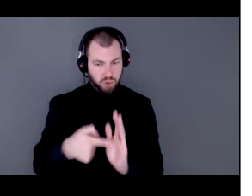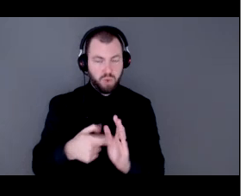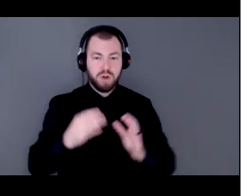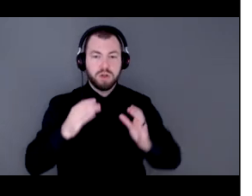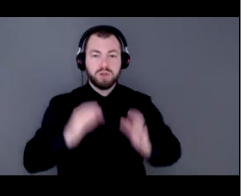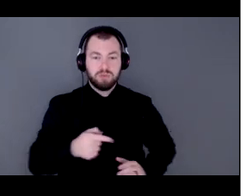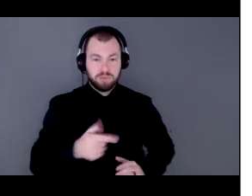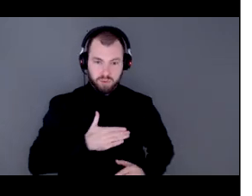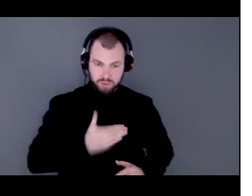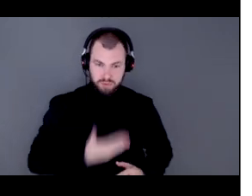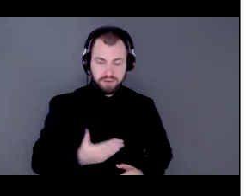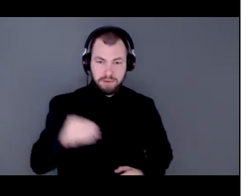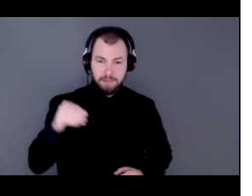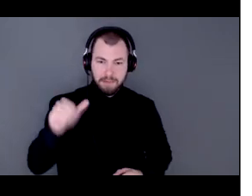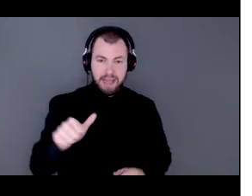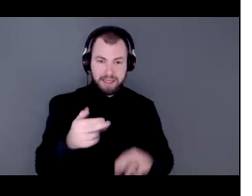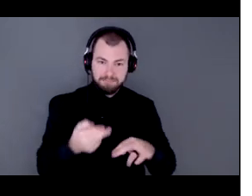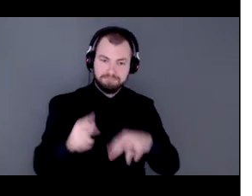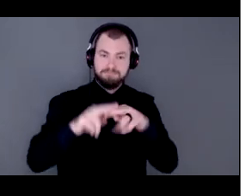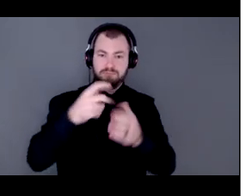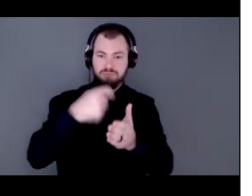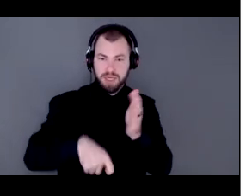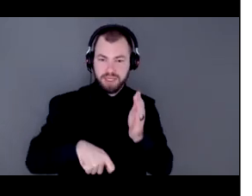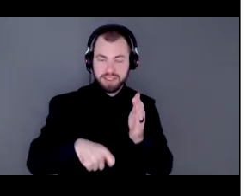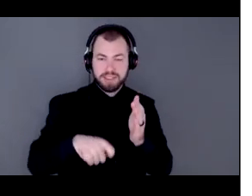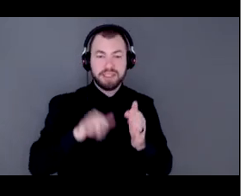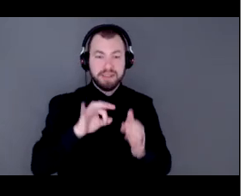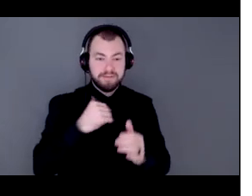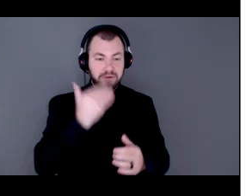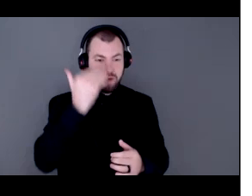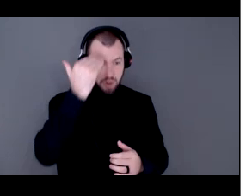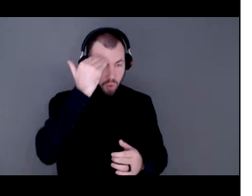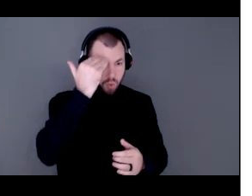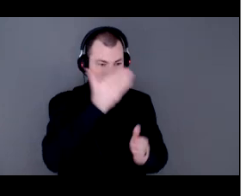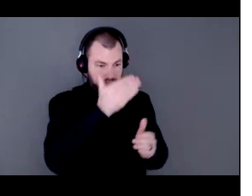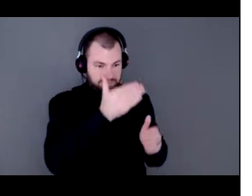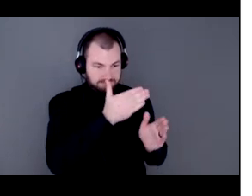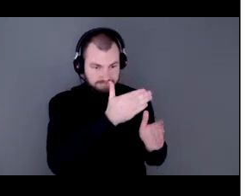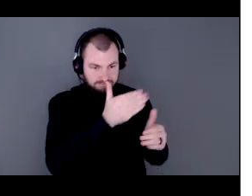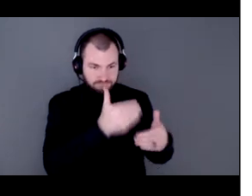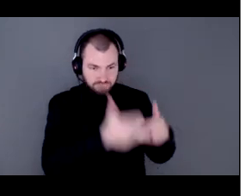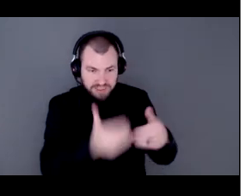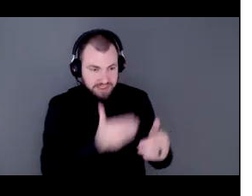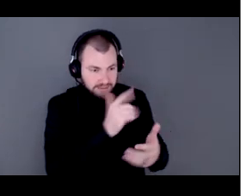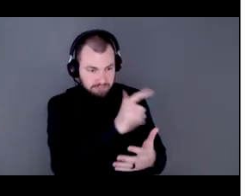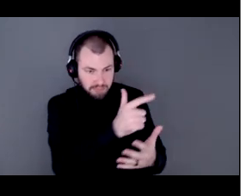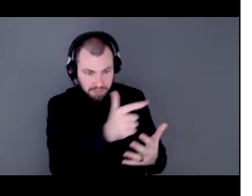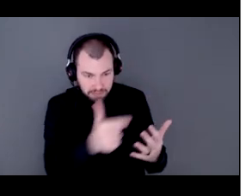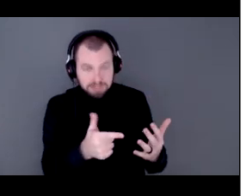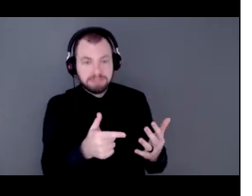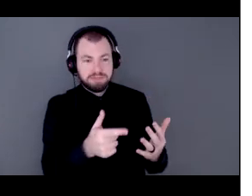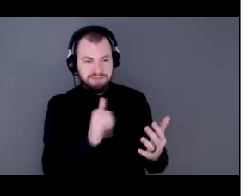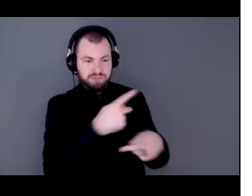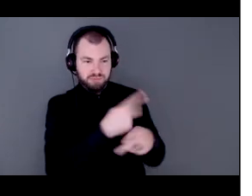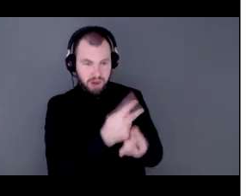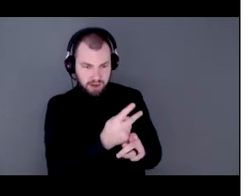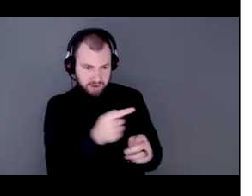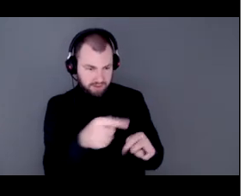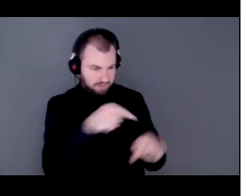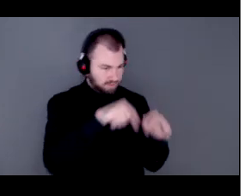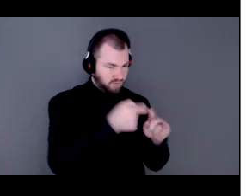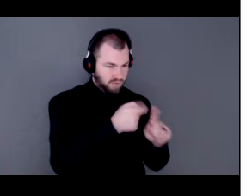pay a bigger price for knowing every single thing about that product. And,